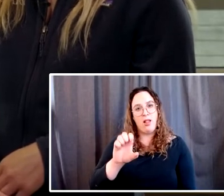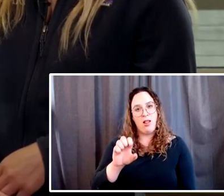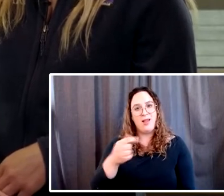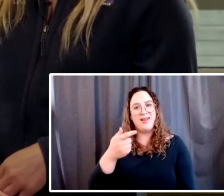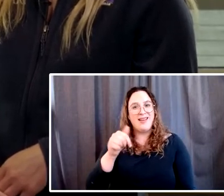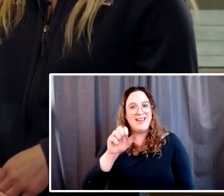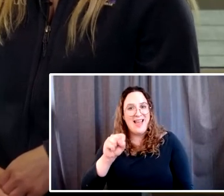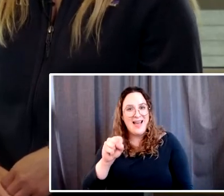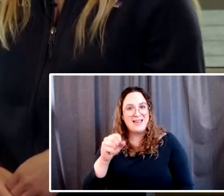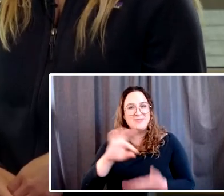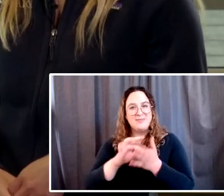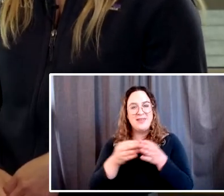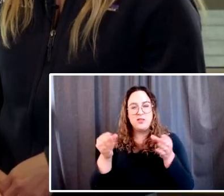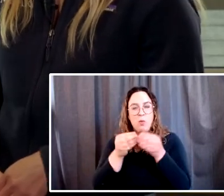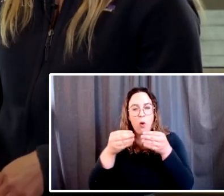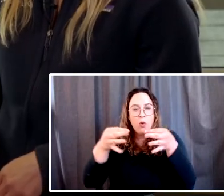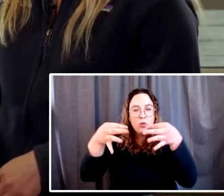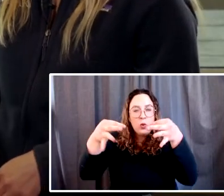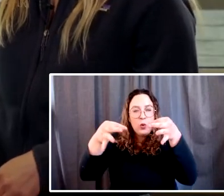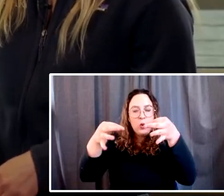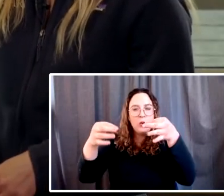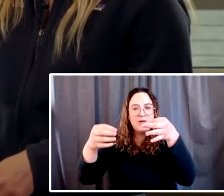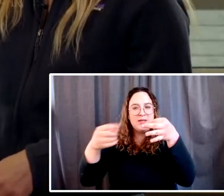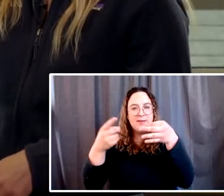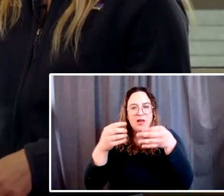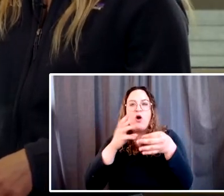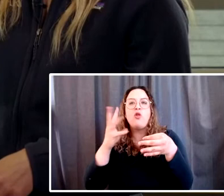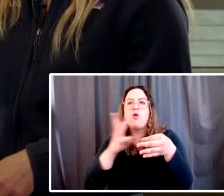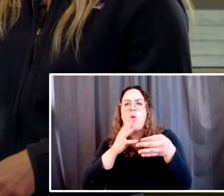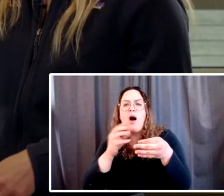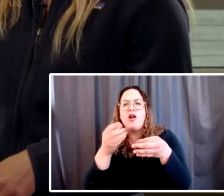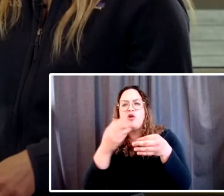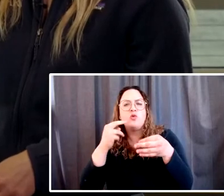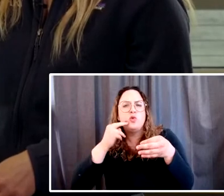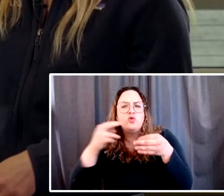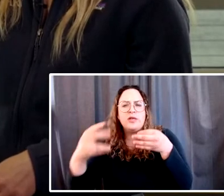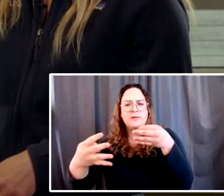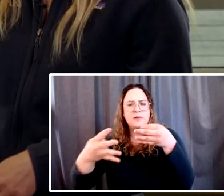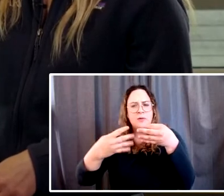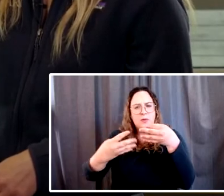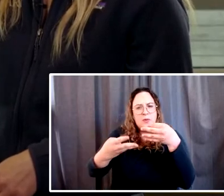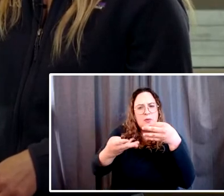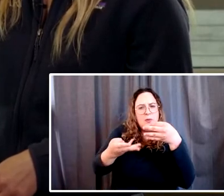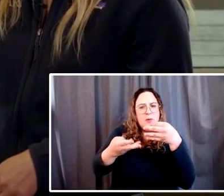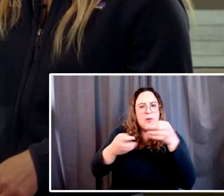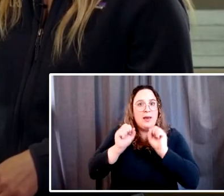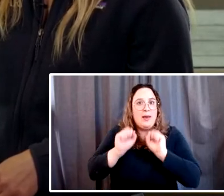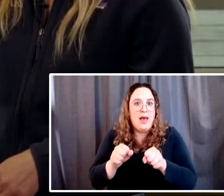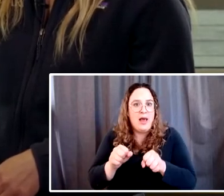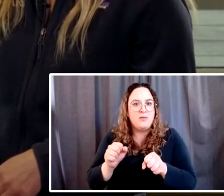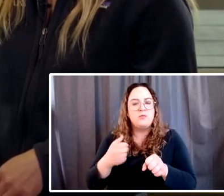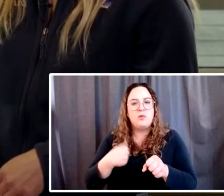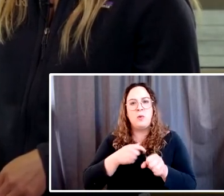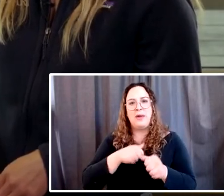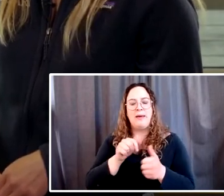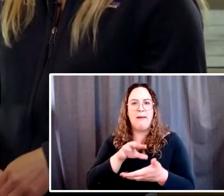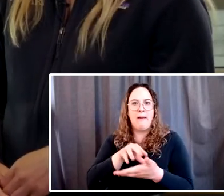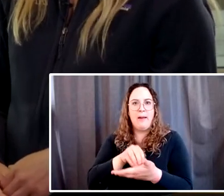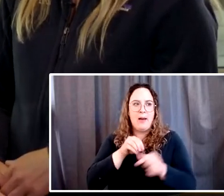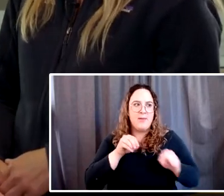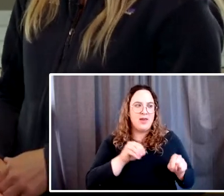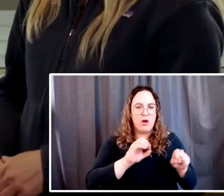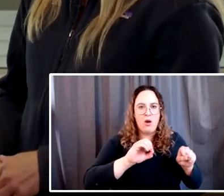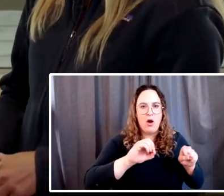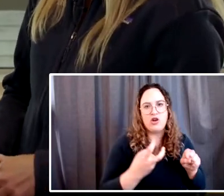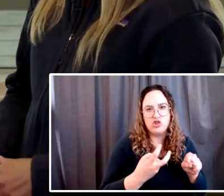them in at lower concentrations so we can replicate something like the oxygen minimal zone, which has a much lower oxygen concentration.